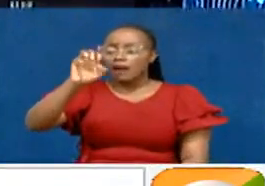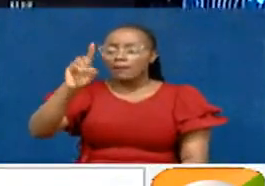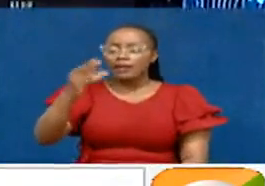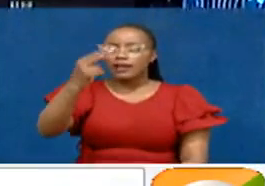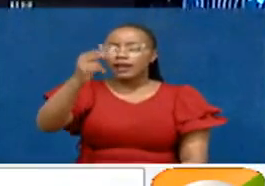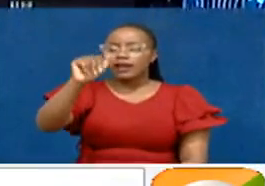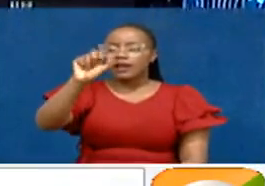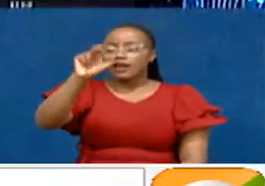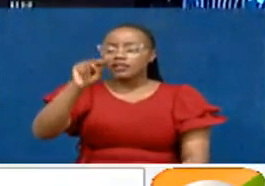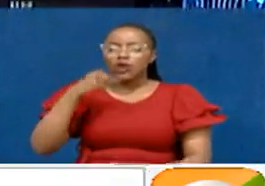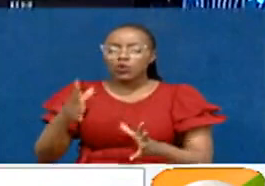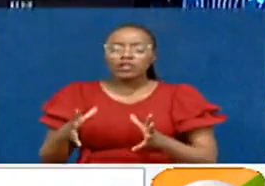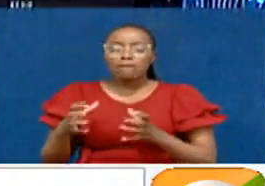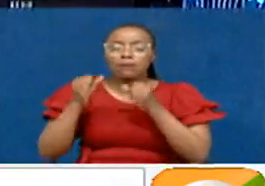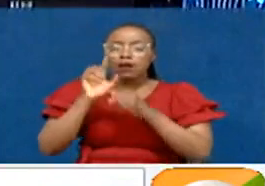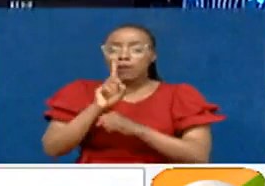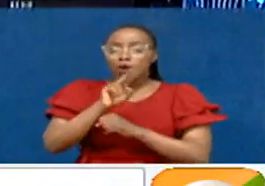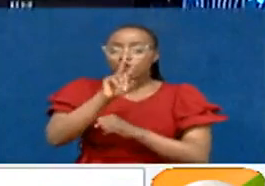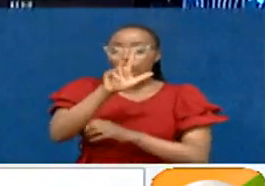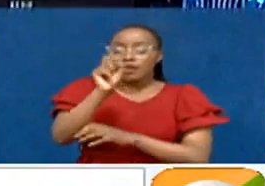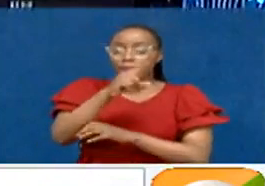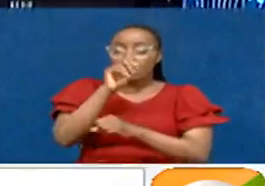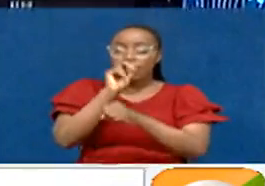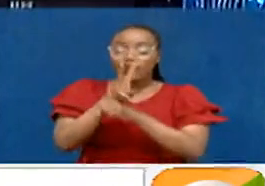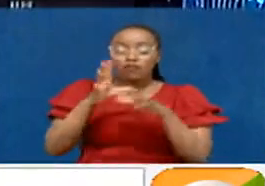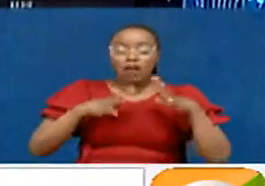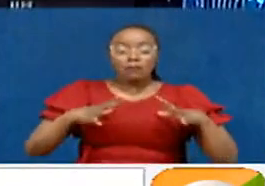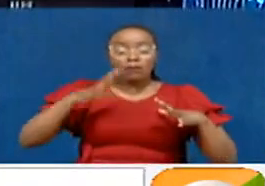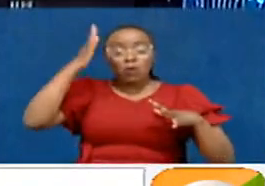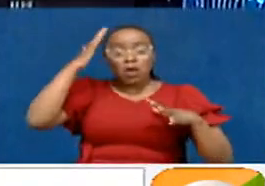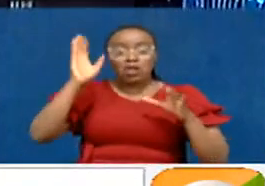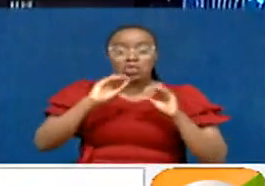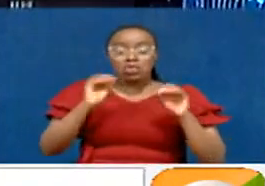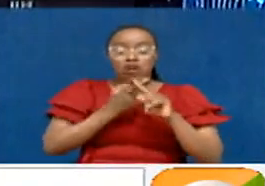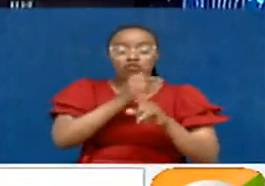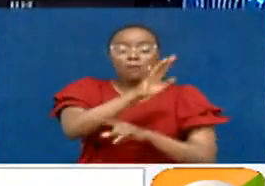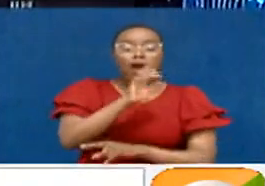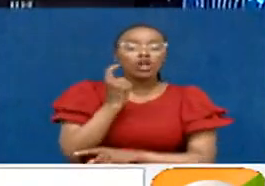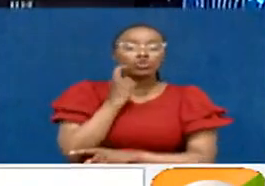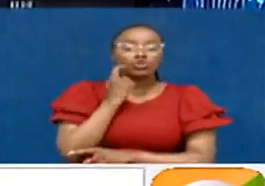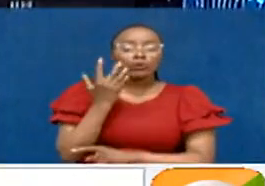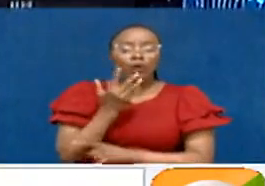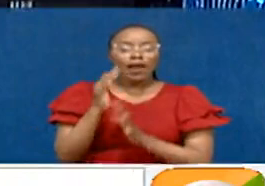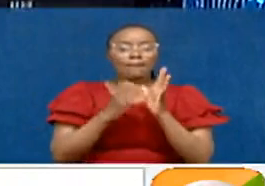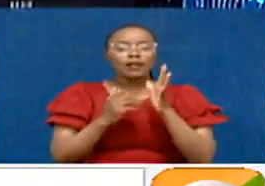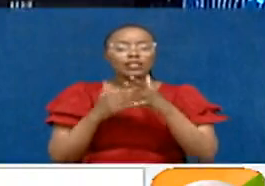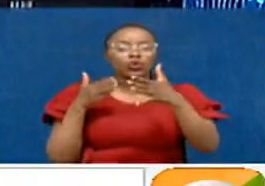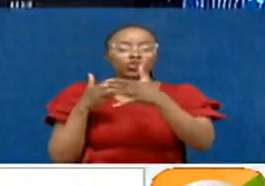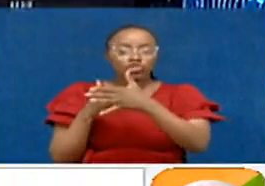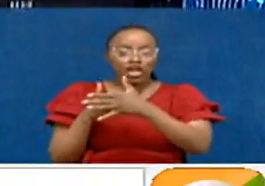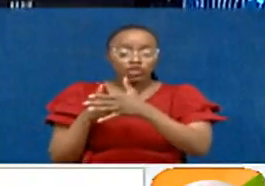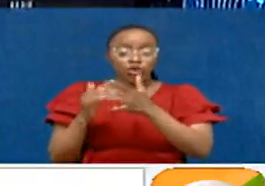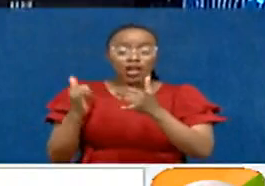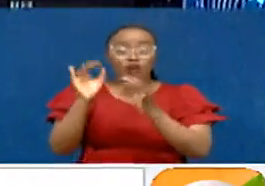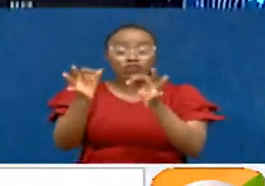been abducted, on the 23rd of December by unknown assailants from his shop at the Machakos Junction. The